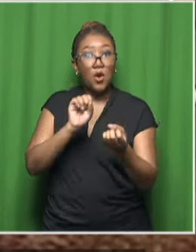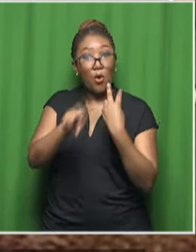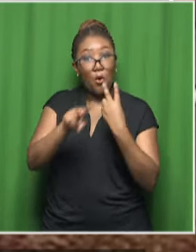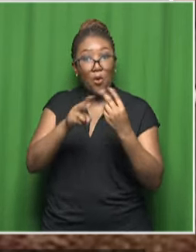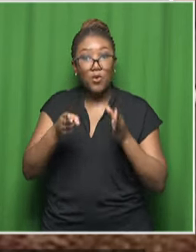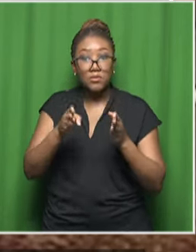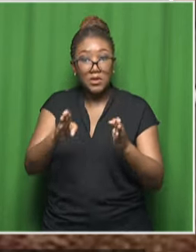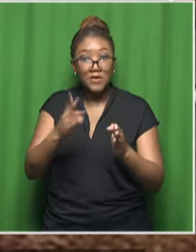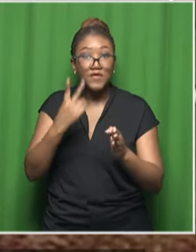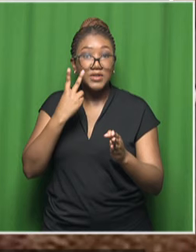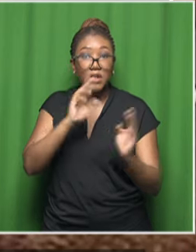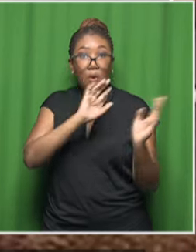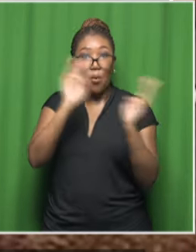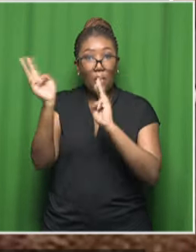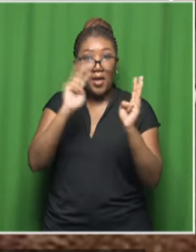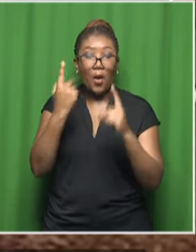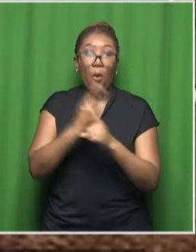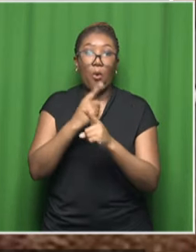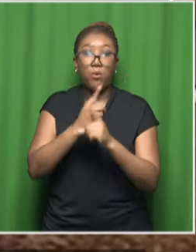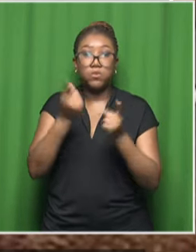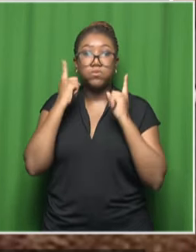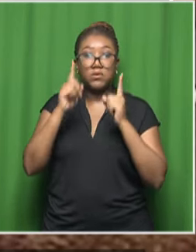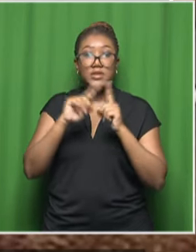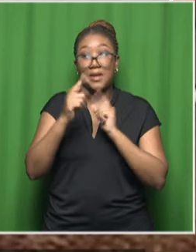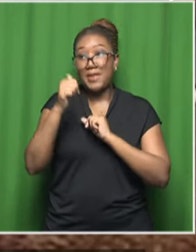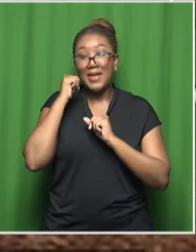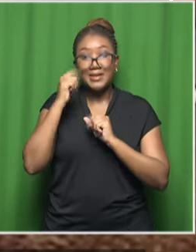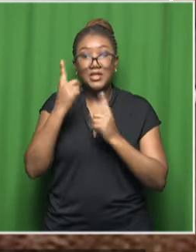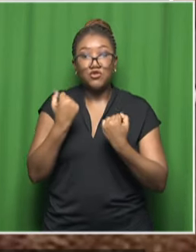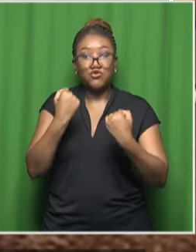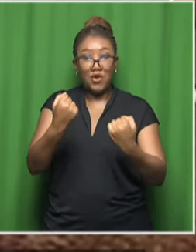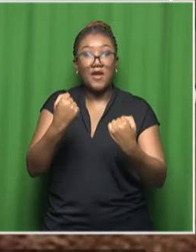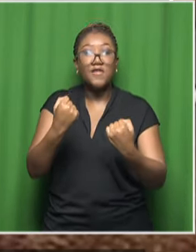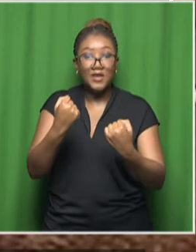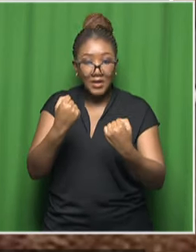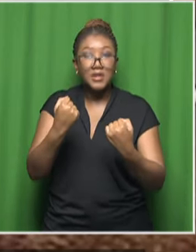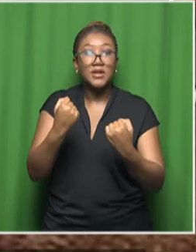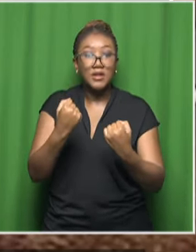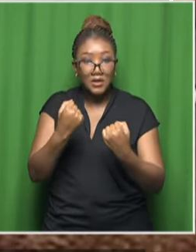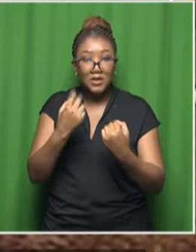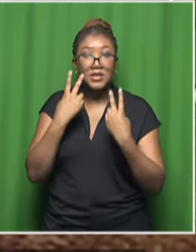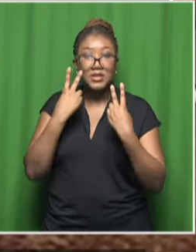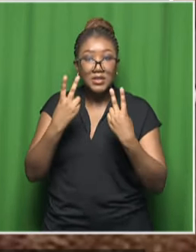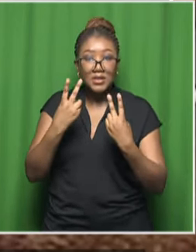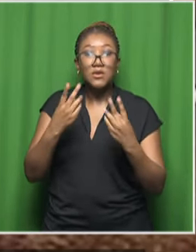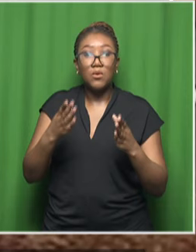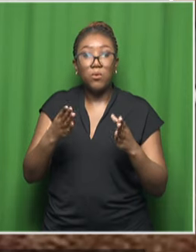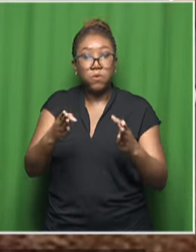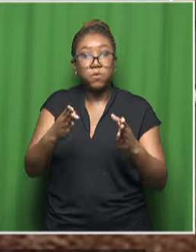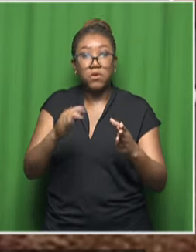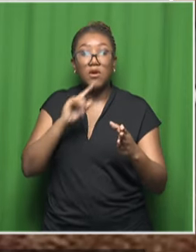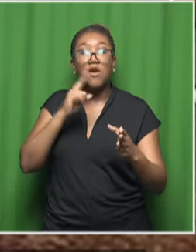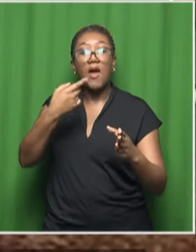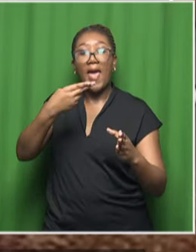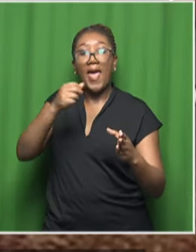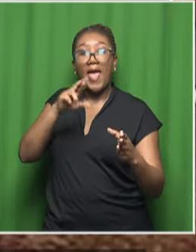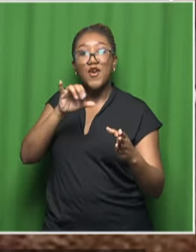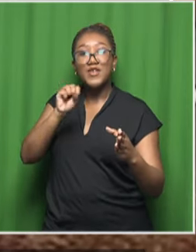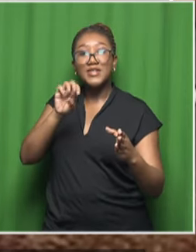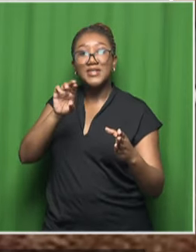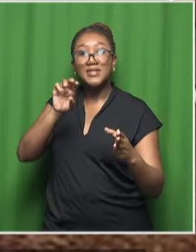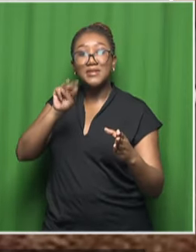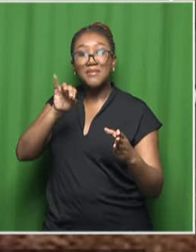what condition it's in. This was yesterday, driving the R74 Olivier's Hook down through Little Switzerland from Harrismith down